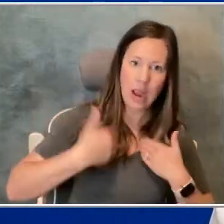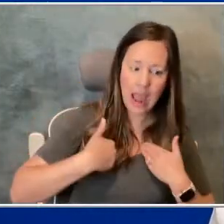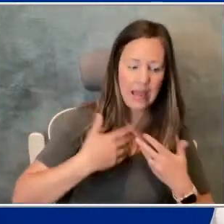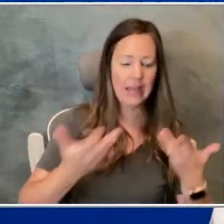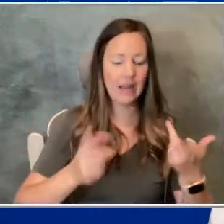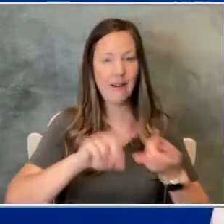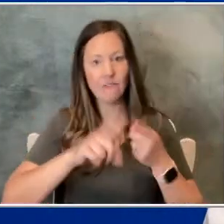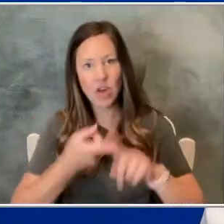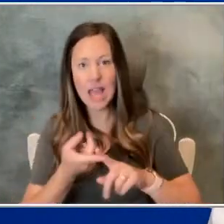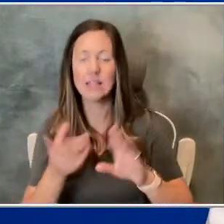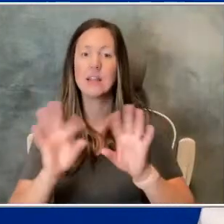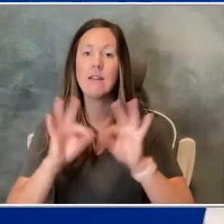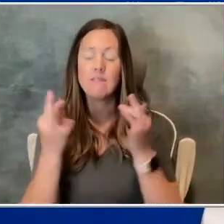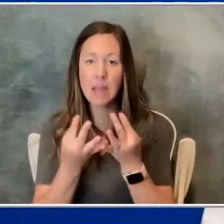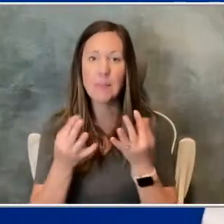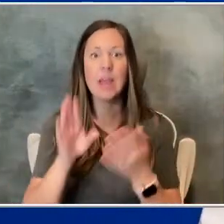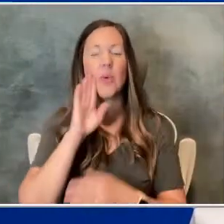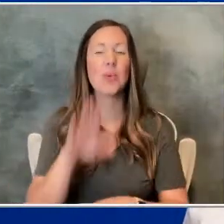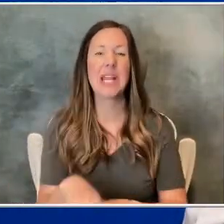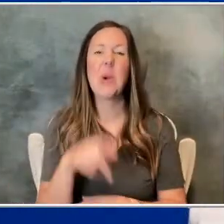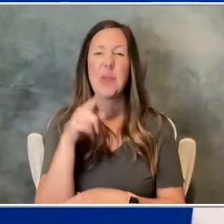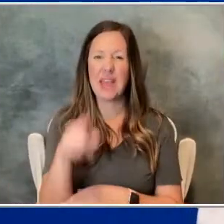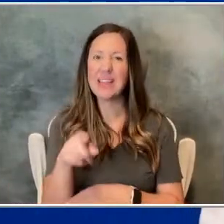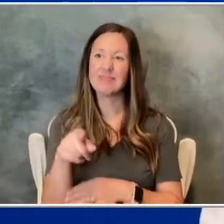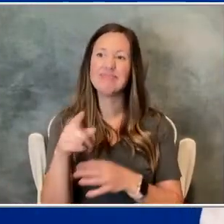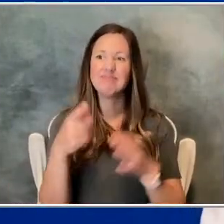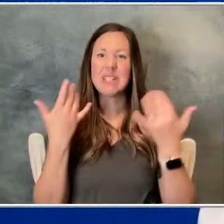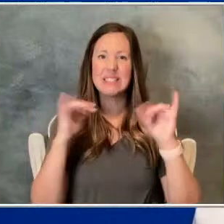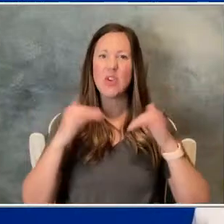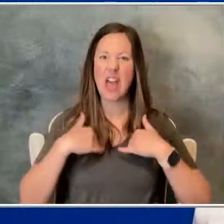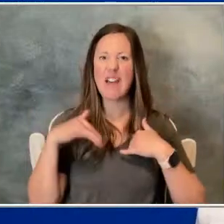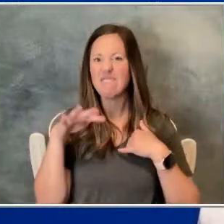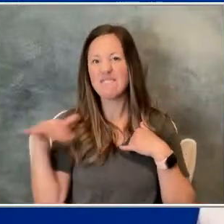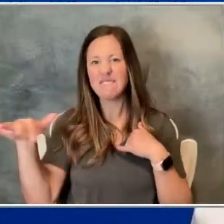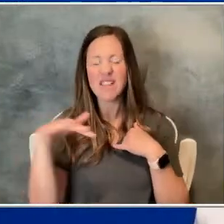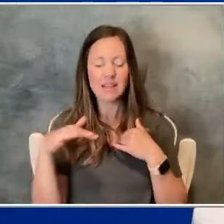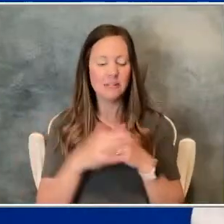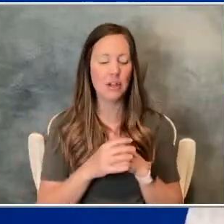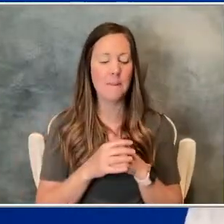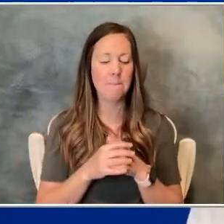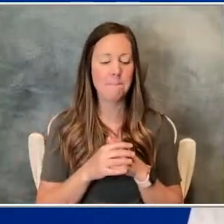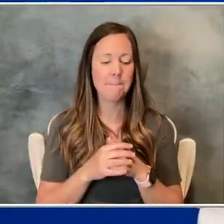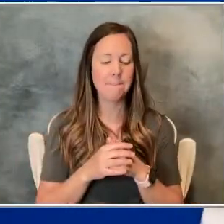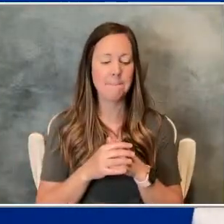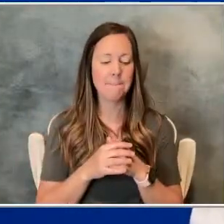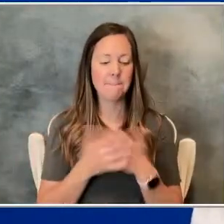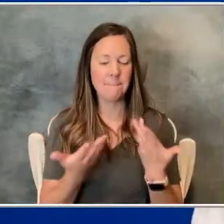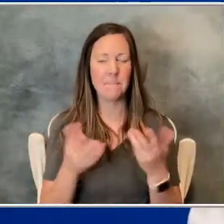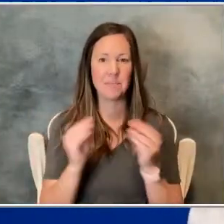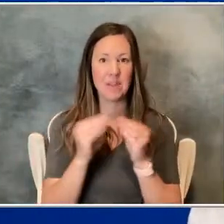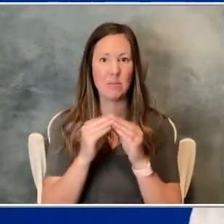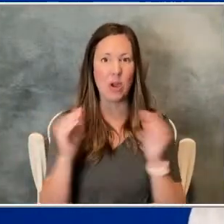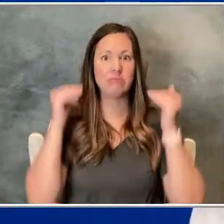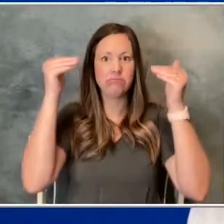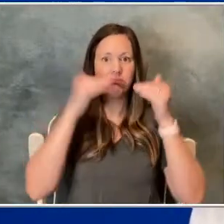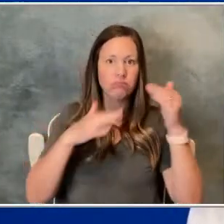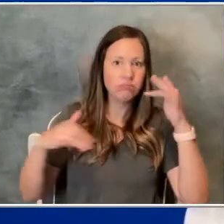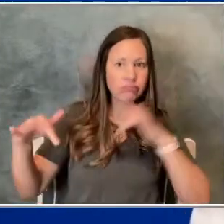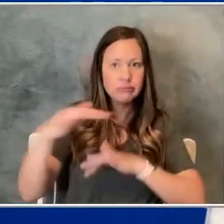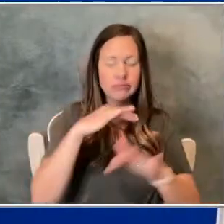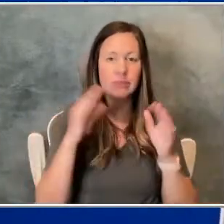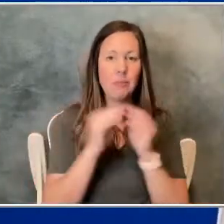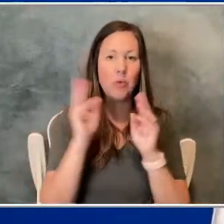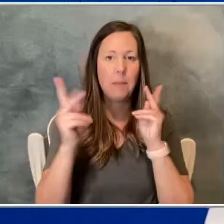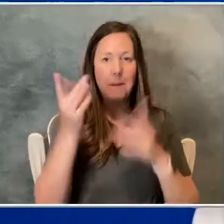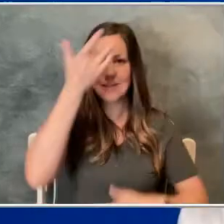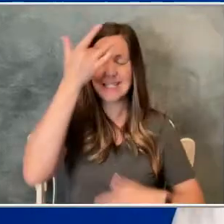We just know anecdotally that it is out there. I think we have to say that it is higher circulation of the virus. More people are ill right now with it